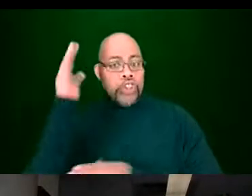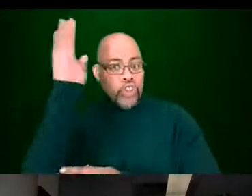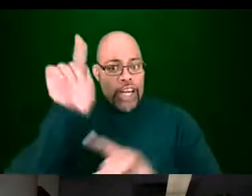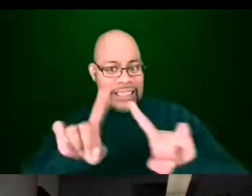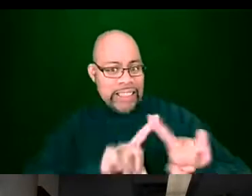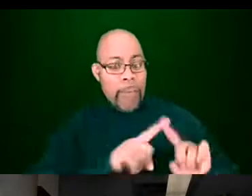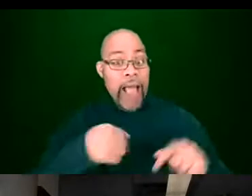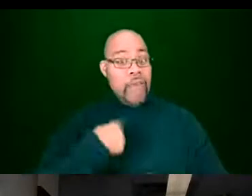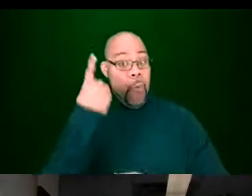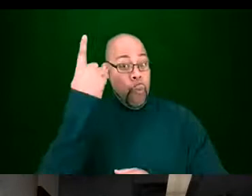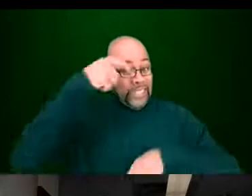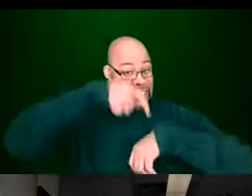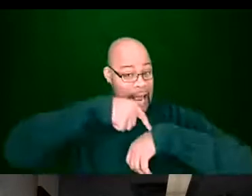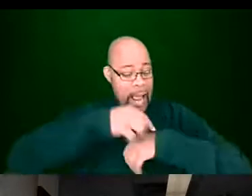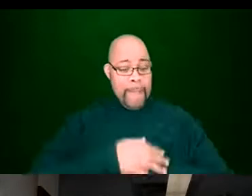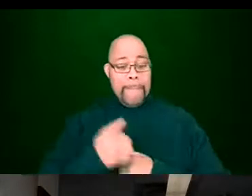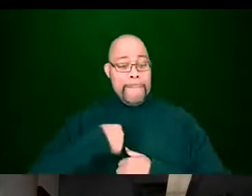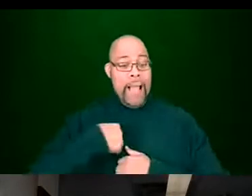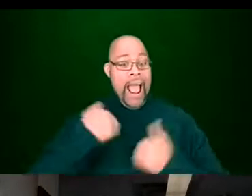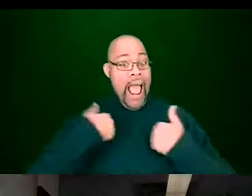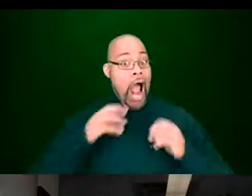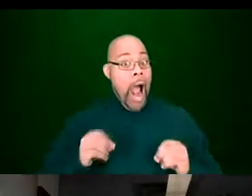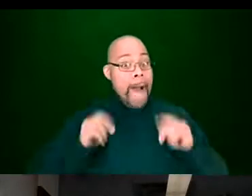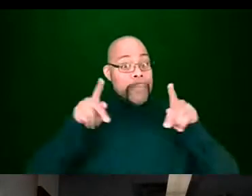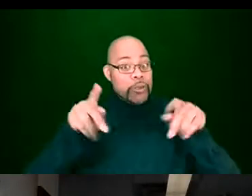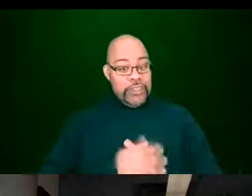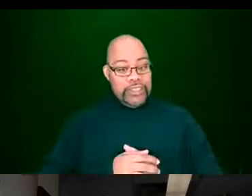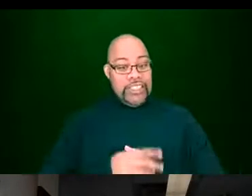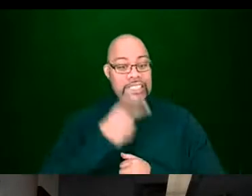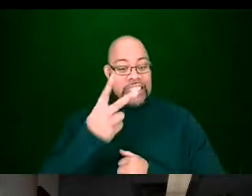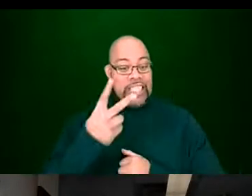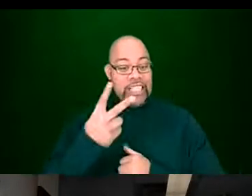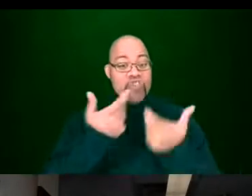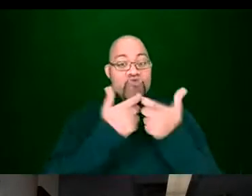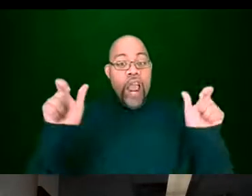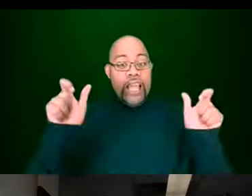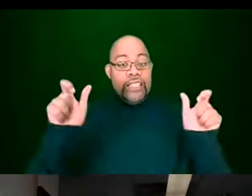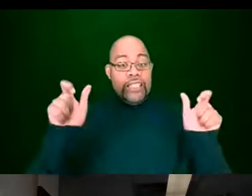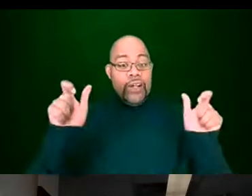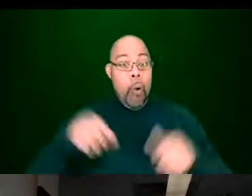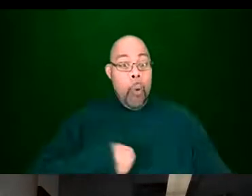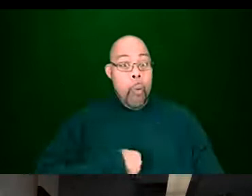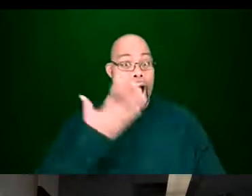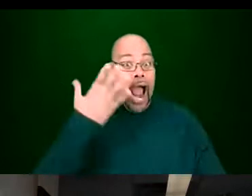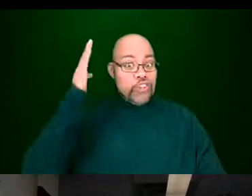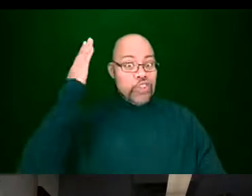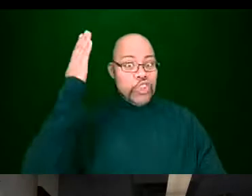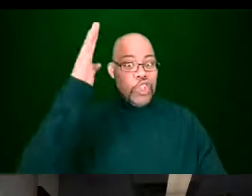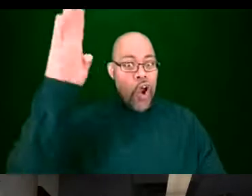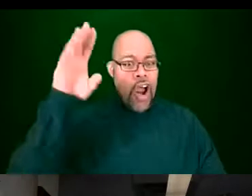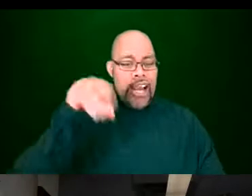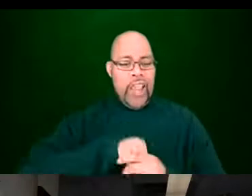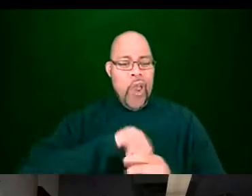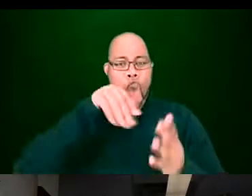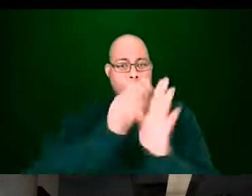was this one time where I had the opportunity to see a great white shark in all of